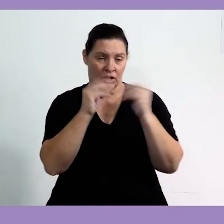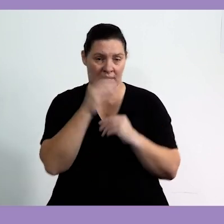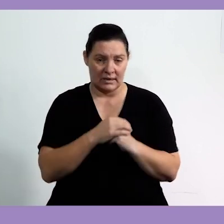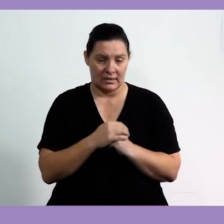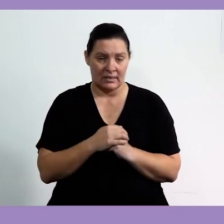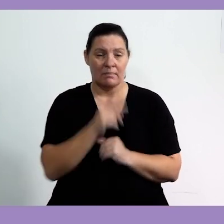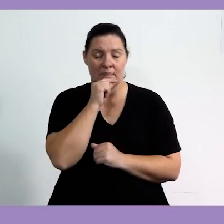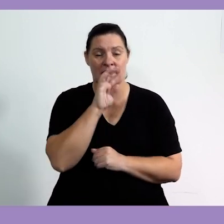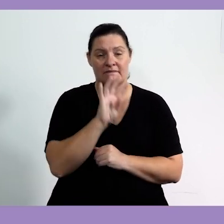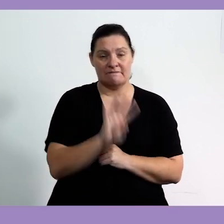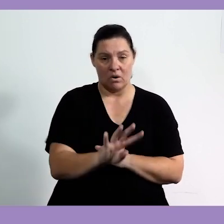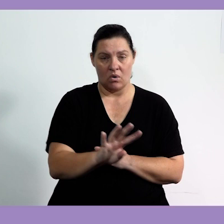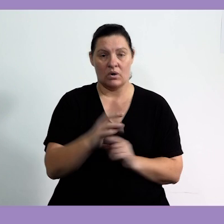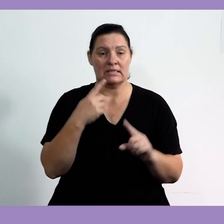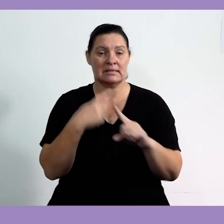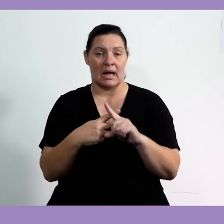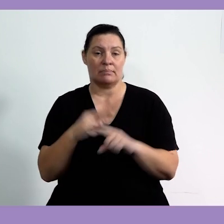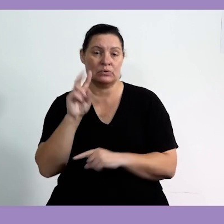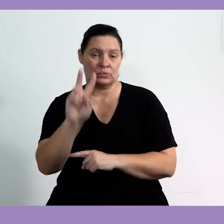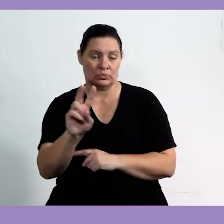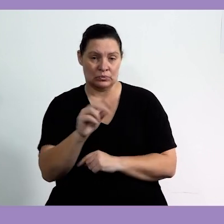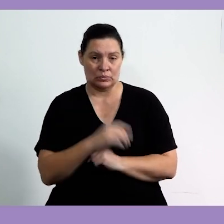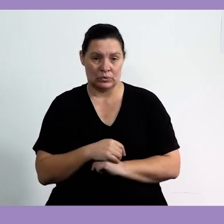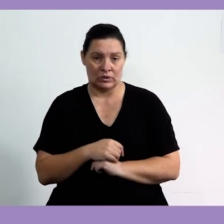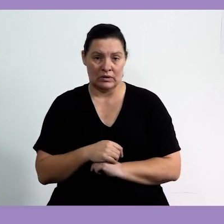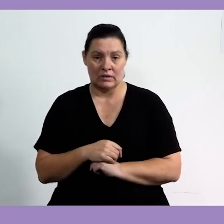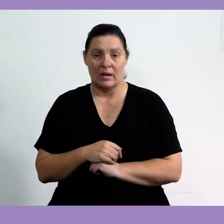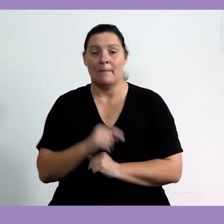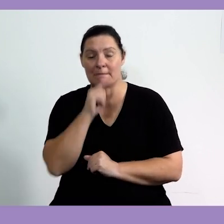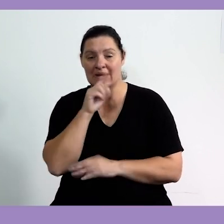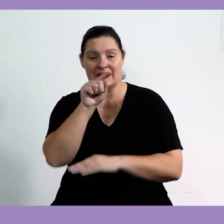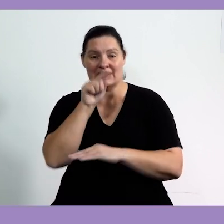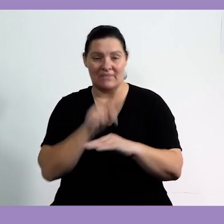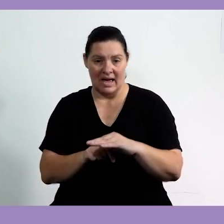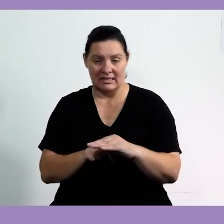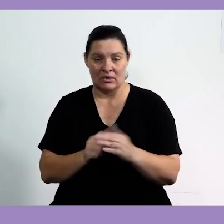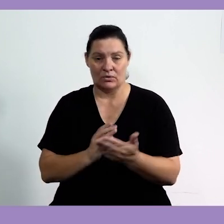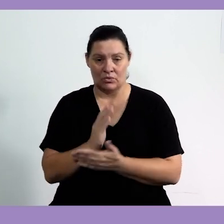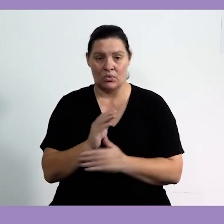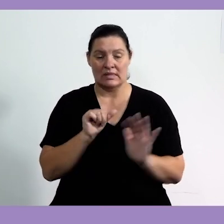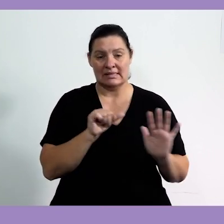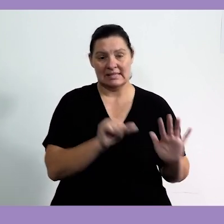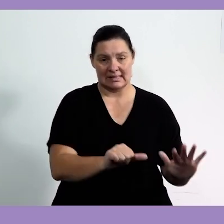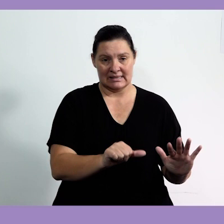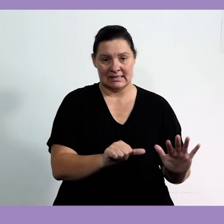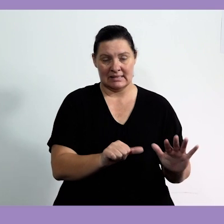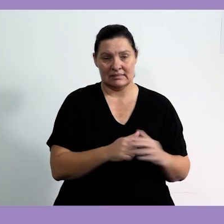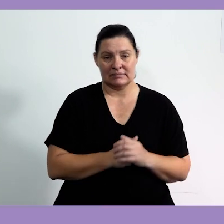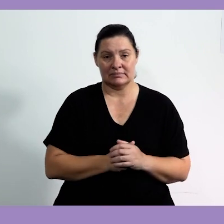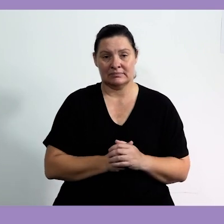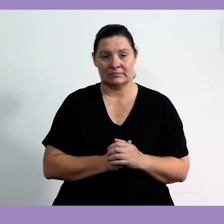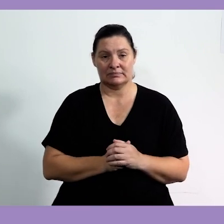we've learned, that will be 4 multiplied by 2. And this is divided by 6,